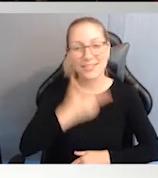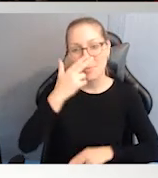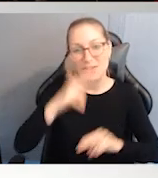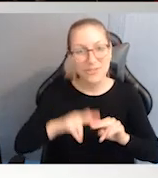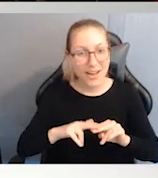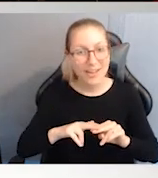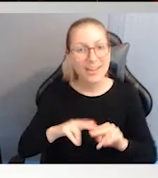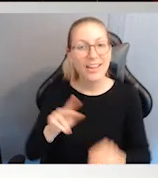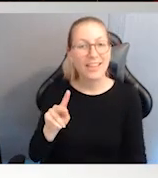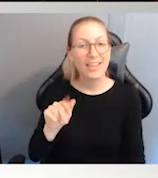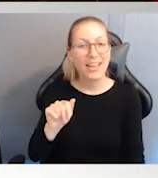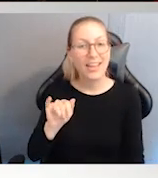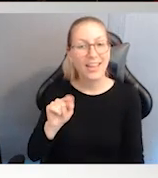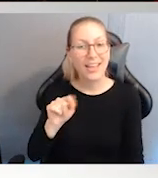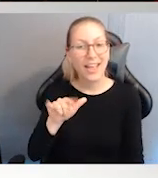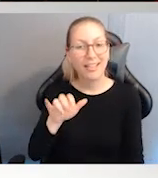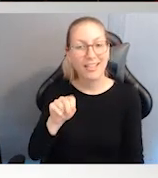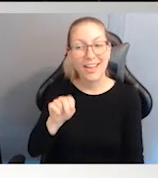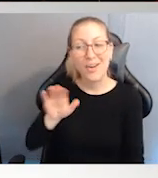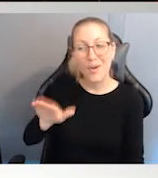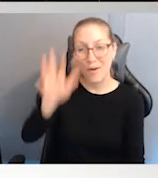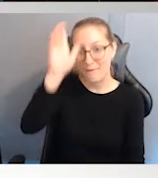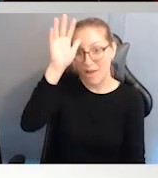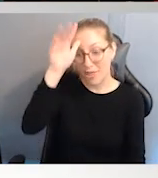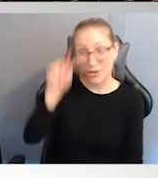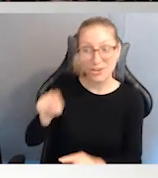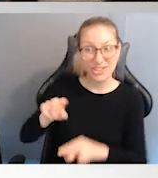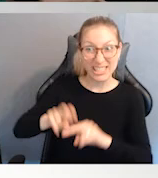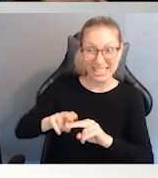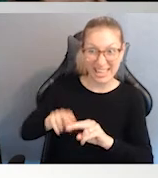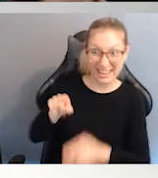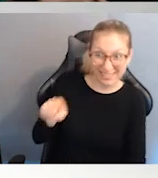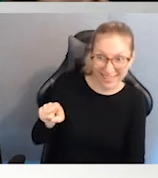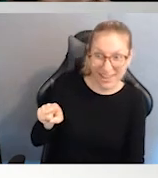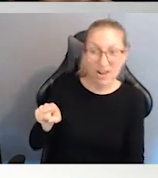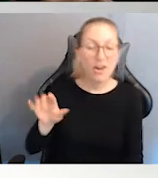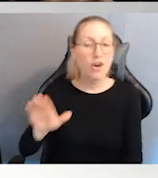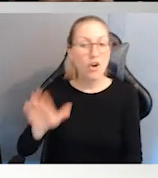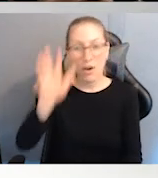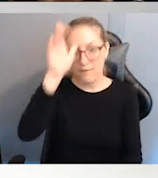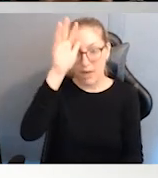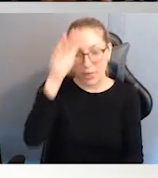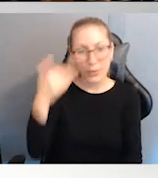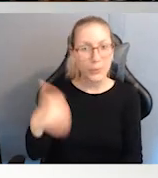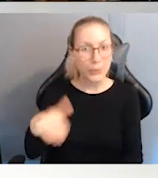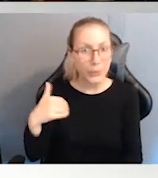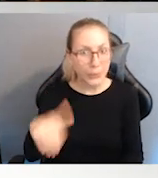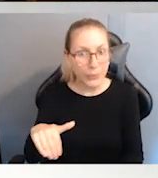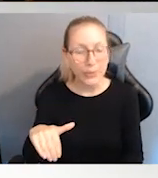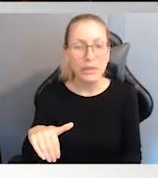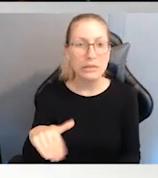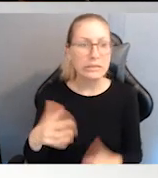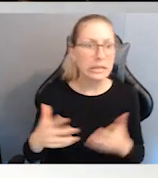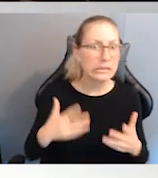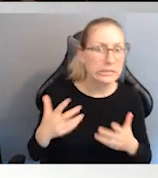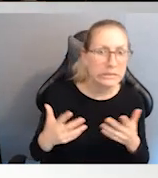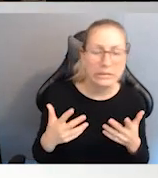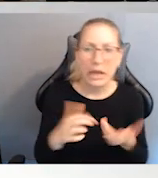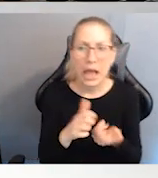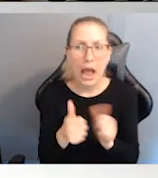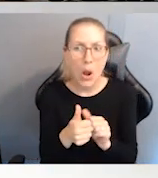Caitlin. She's sitting down over here. Her father this year really picked up with the pandemic. I was like, we can't do this. How are we going to do